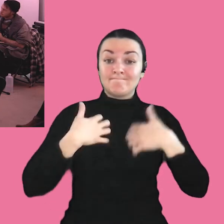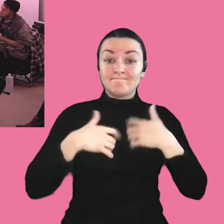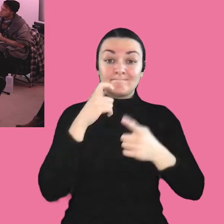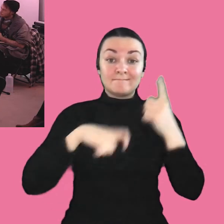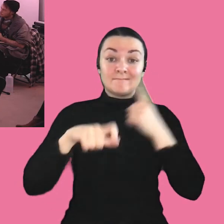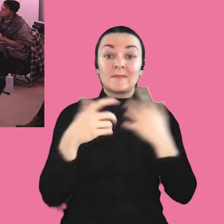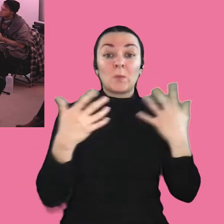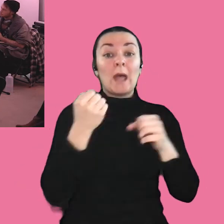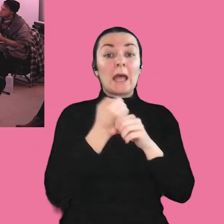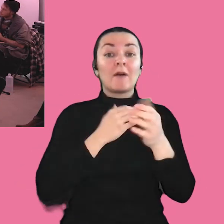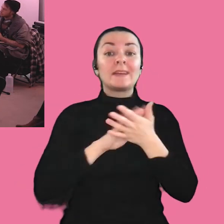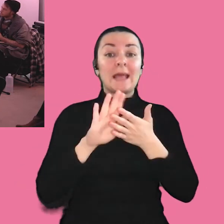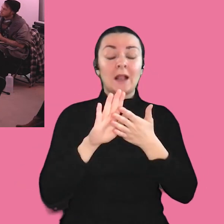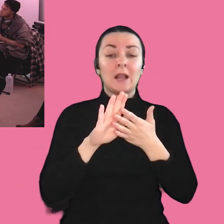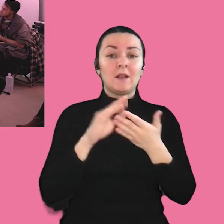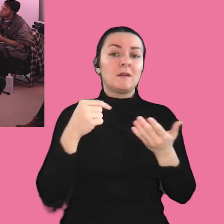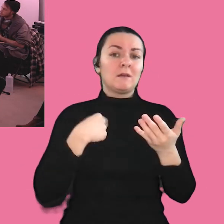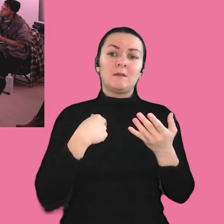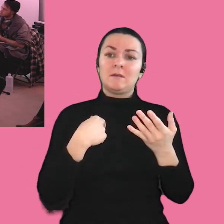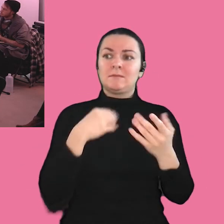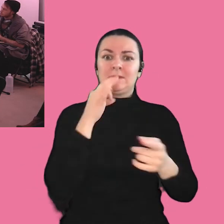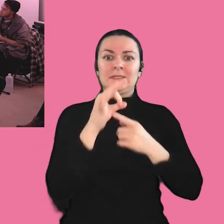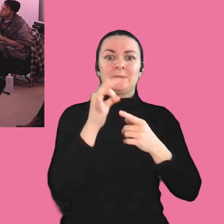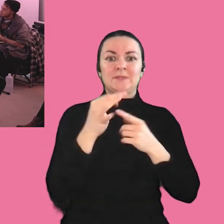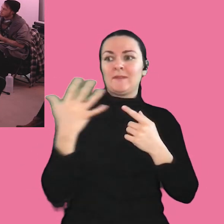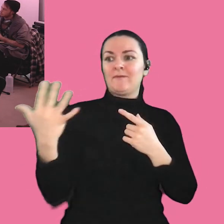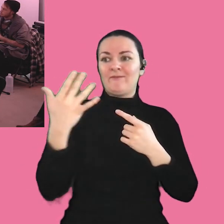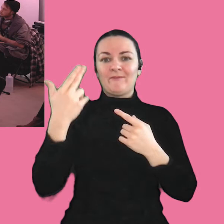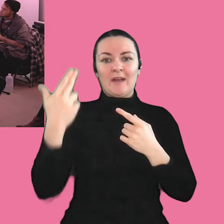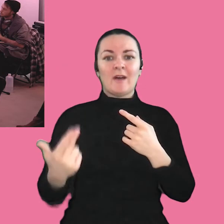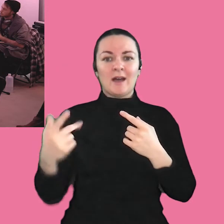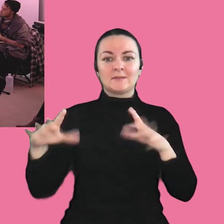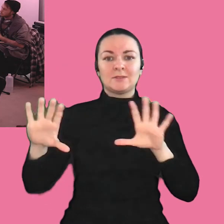Amazon, and nothing has been done about that. It's still getting stripped away now as we speak.